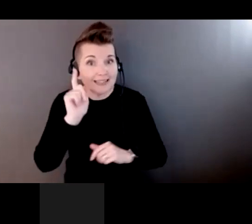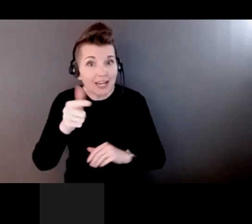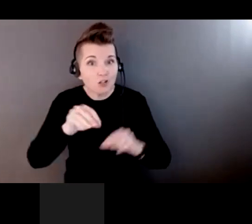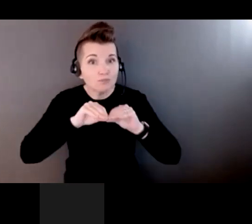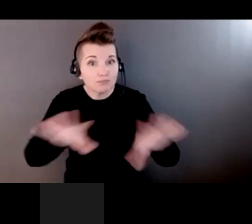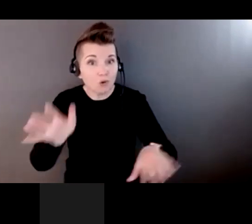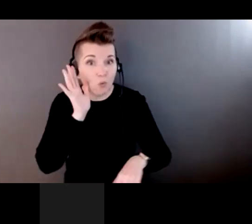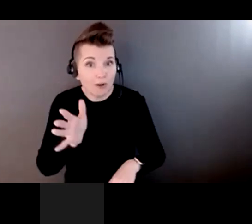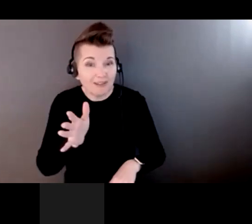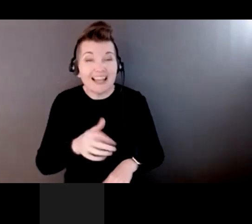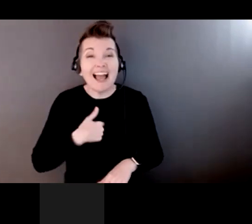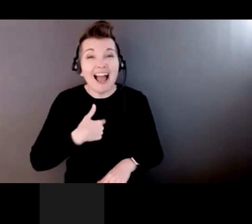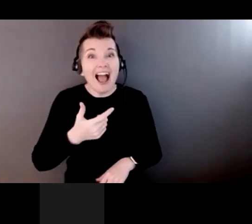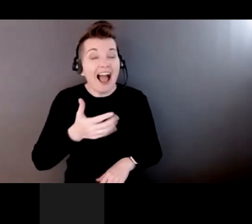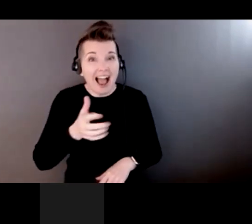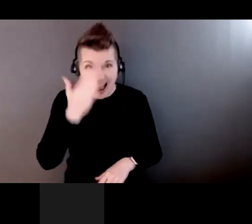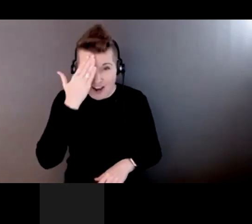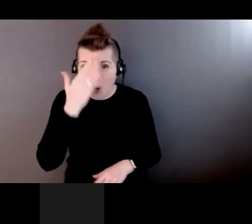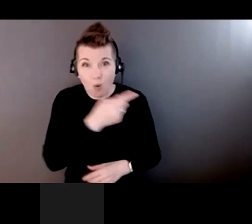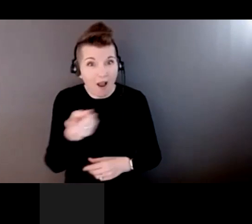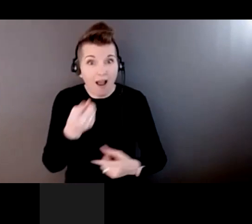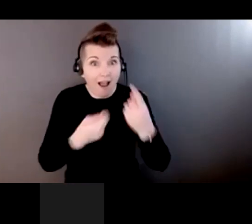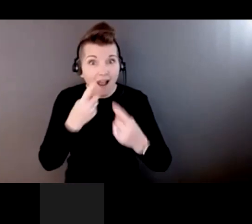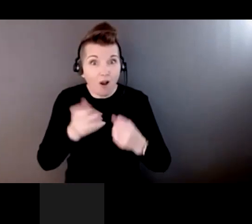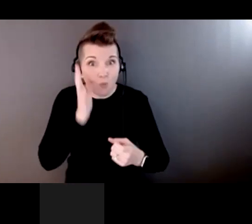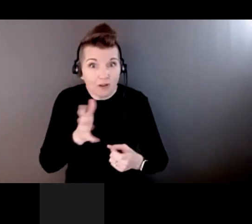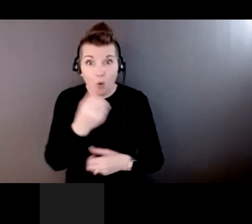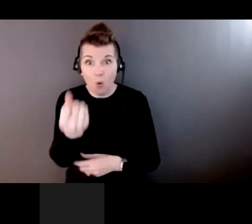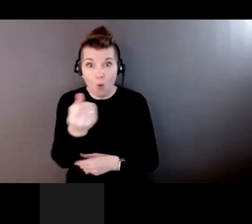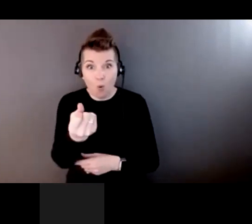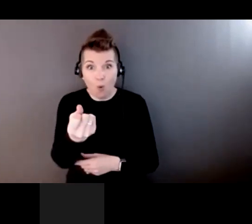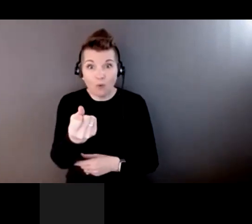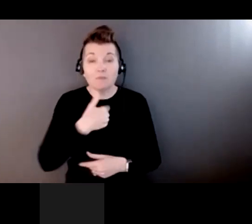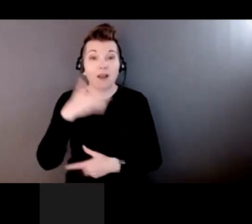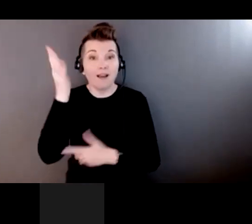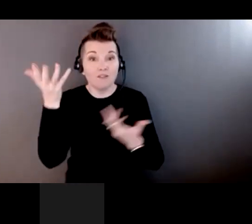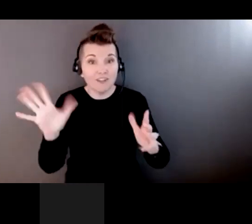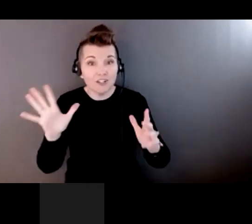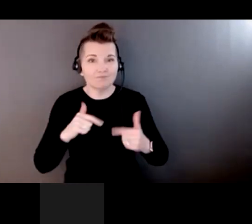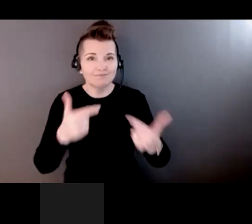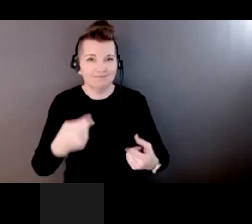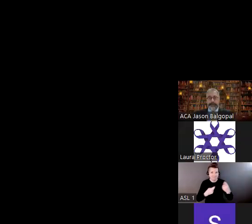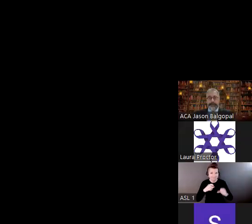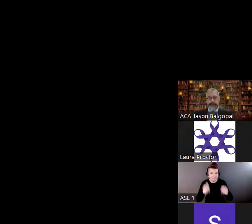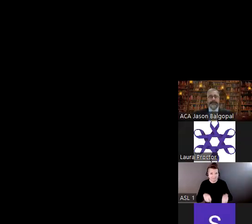can do is we can hold those off until afterwards, and we can get through those at that time.